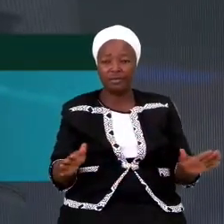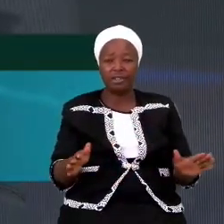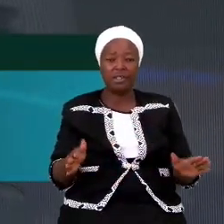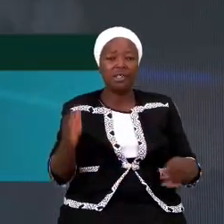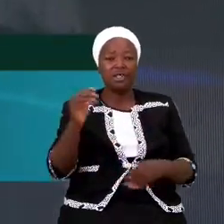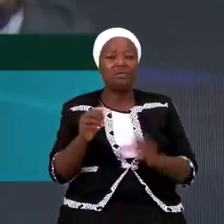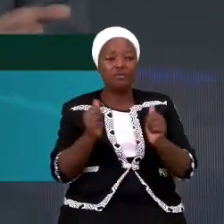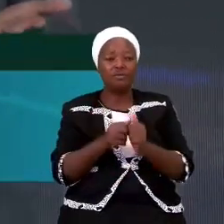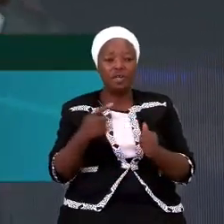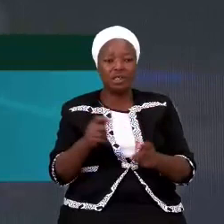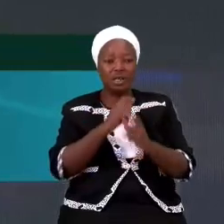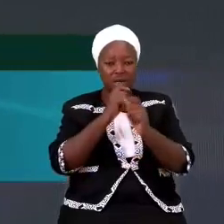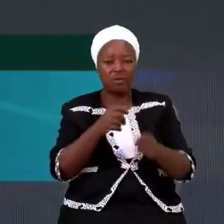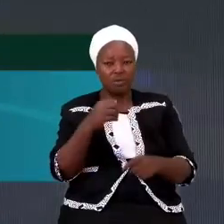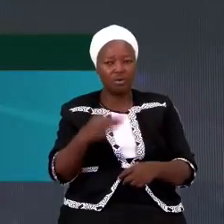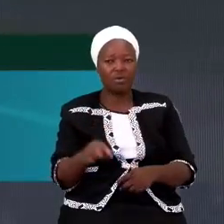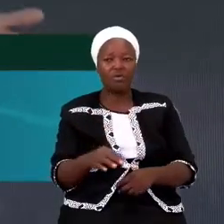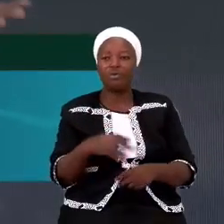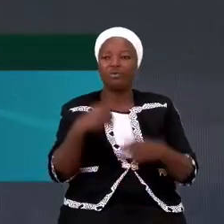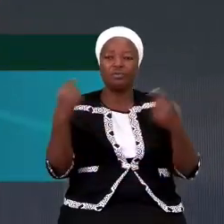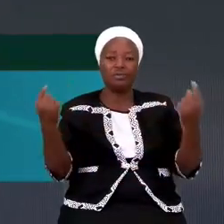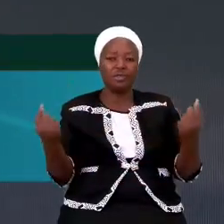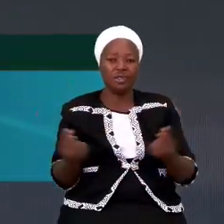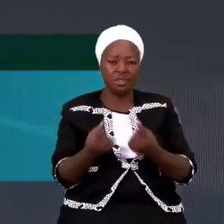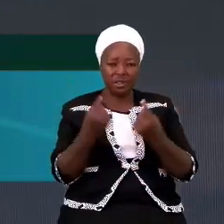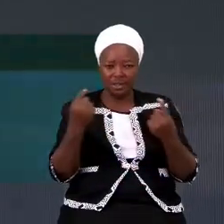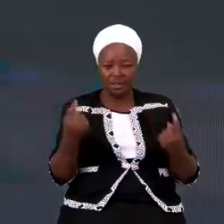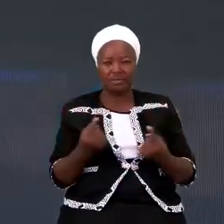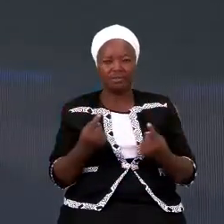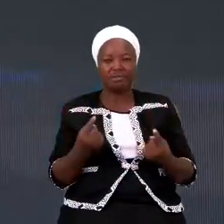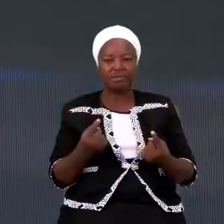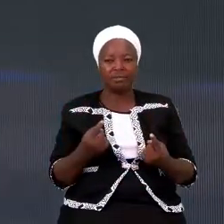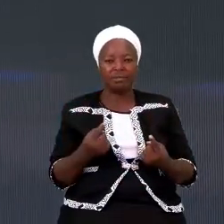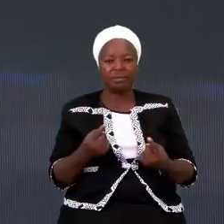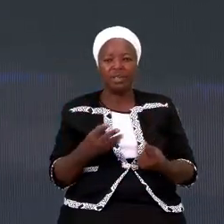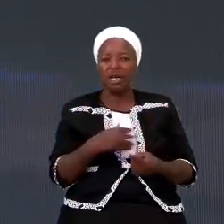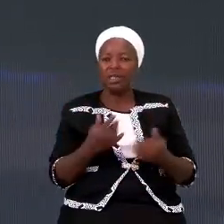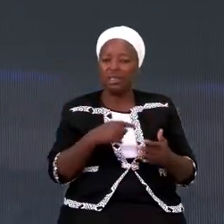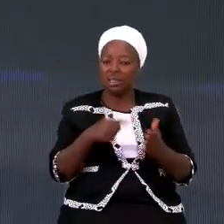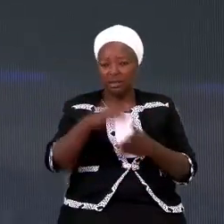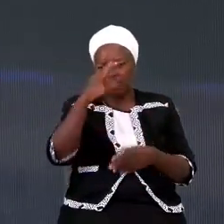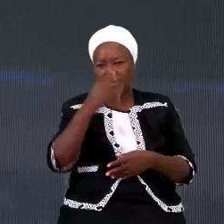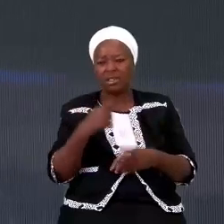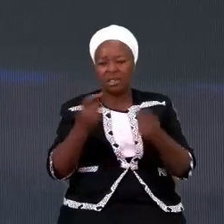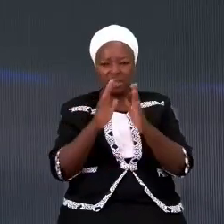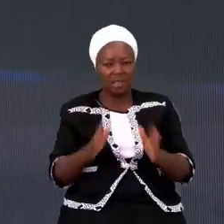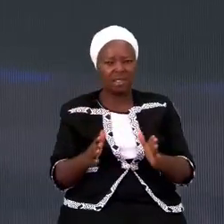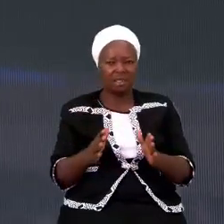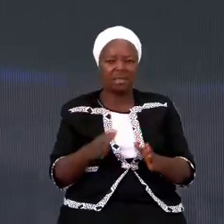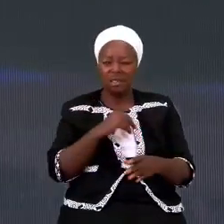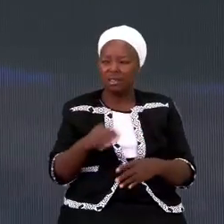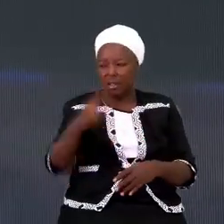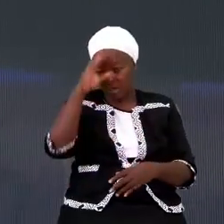apostate. He got this, and then it says, with the reward of iniquity, falling headlong,